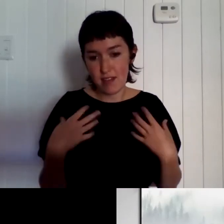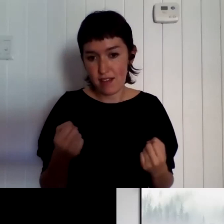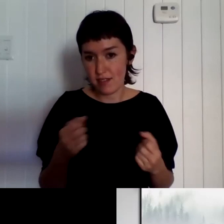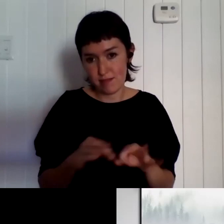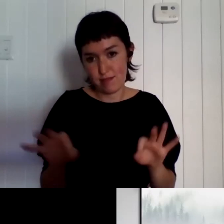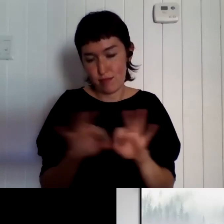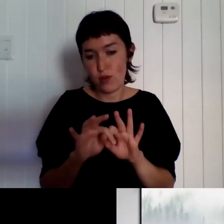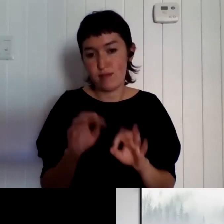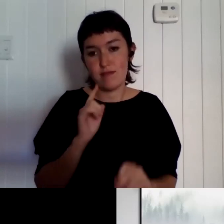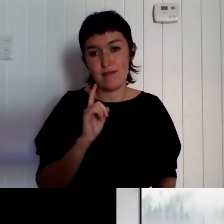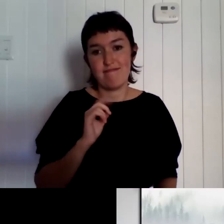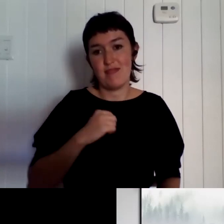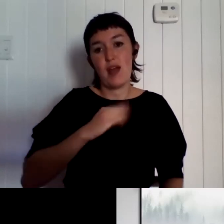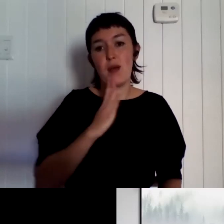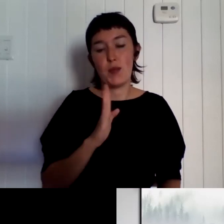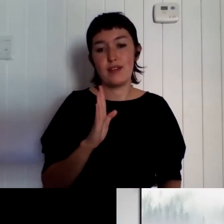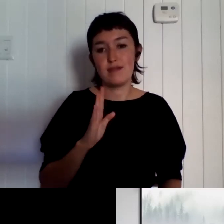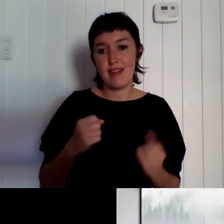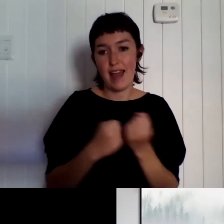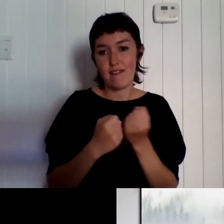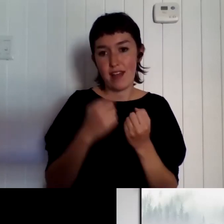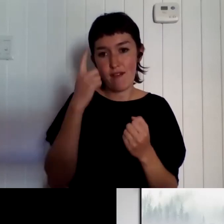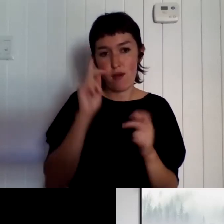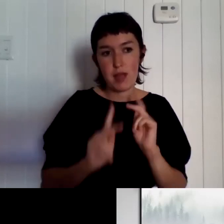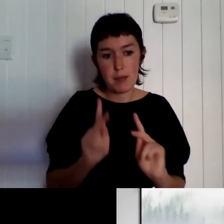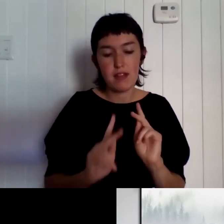take that opportunity to advocate for people to